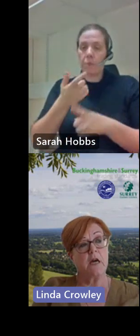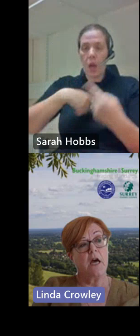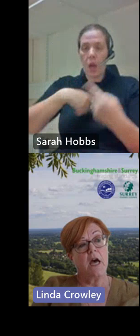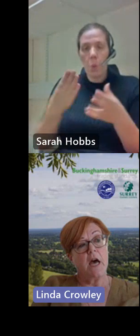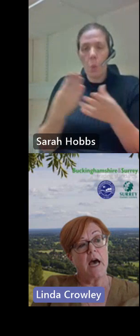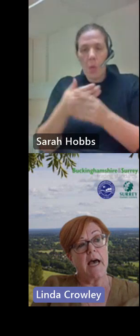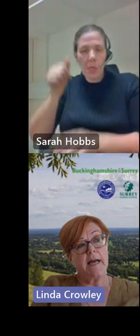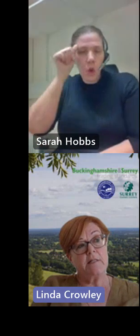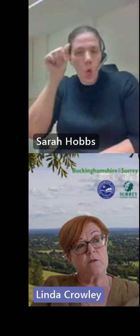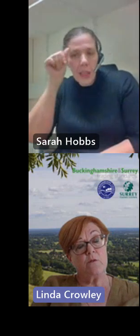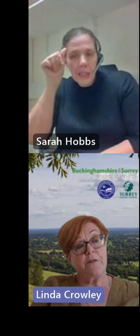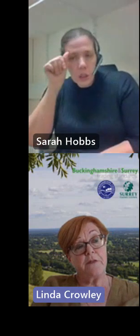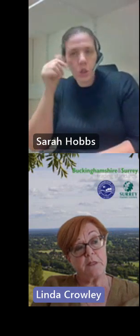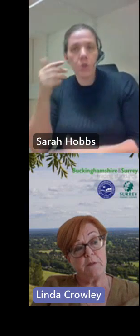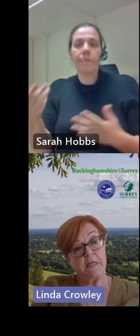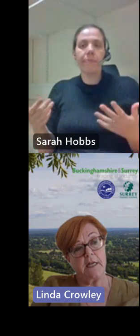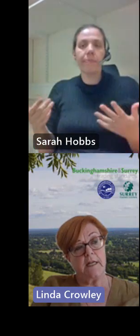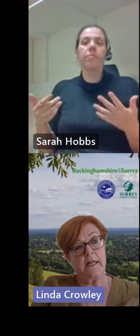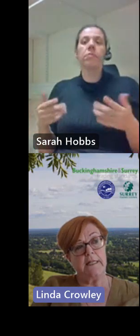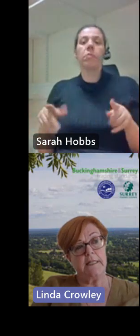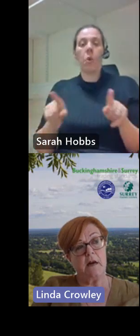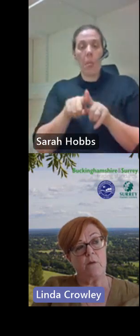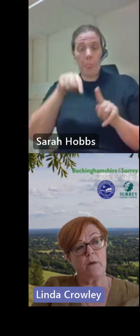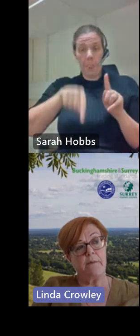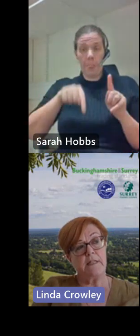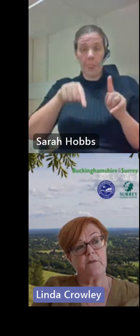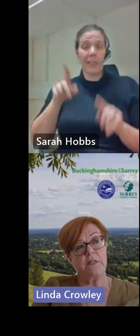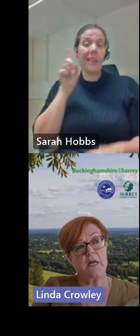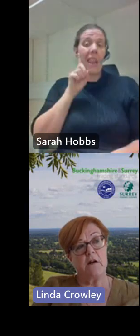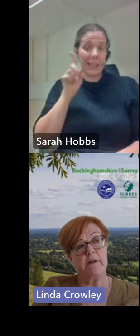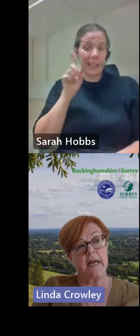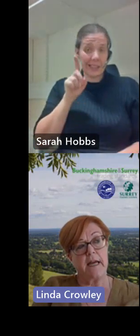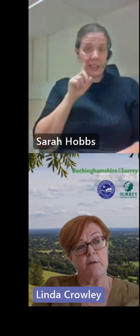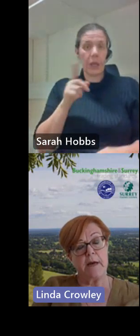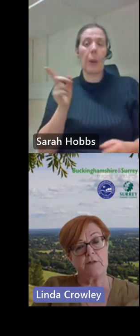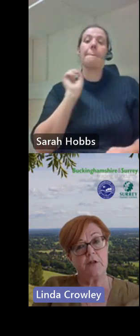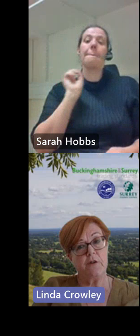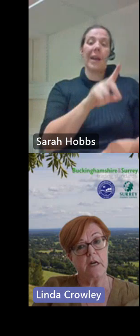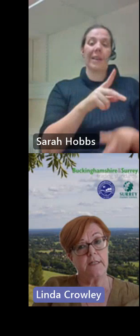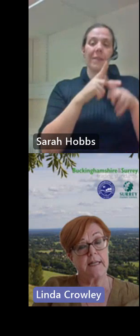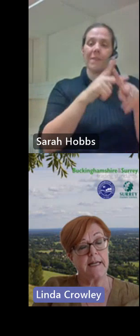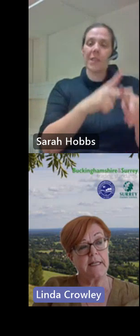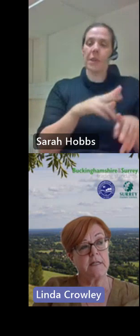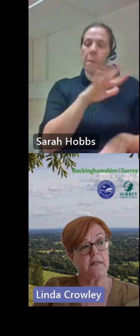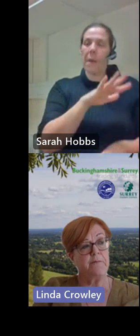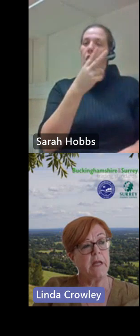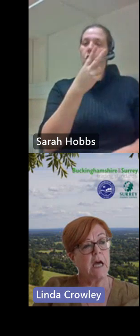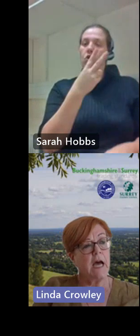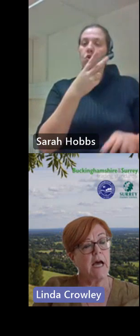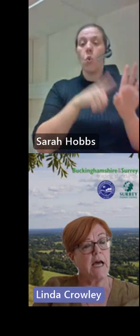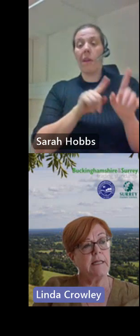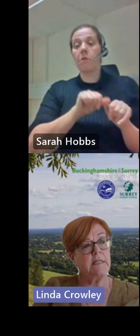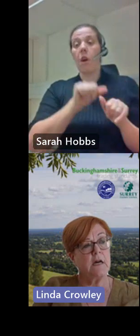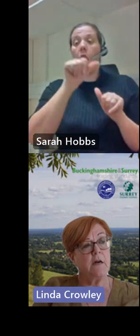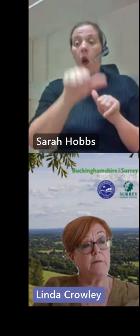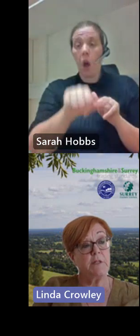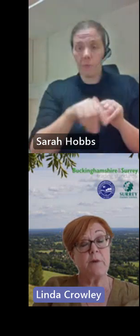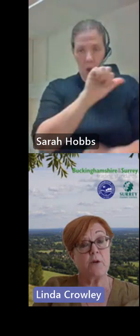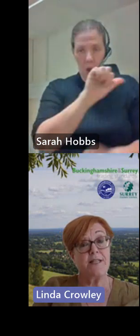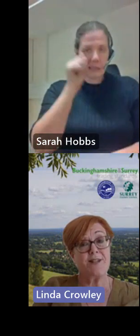intelligence. And with this particular lady, I went back to visit her again about 2 years later.